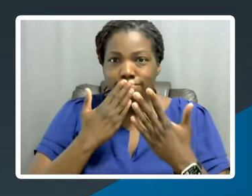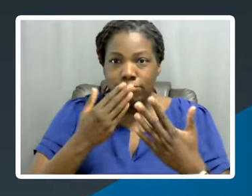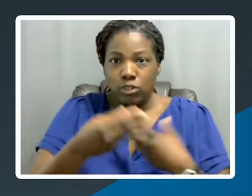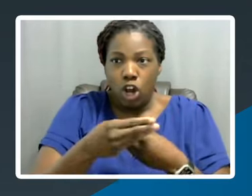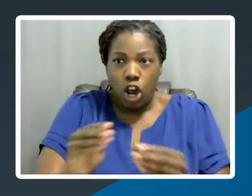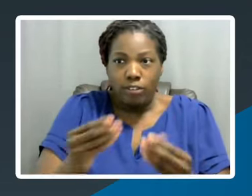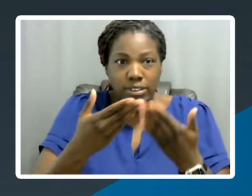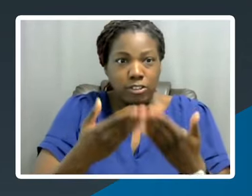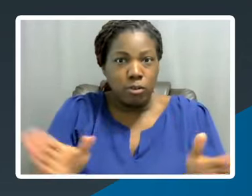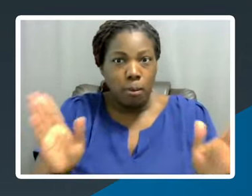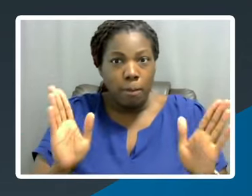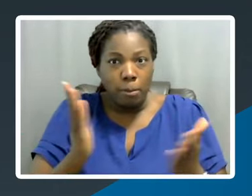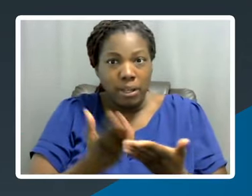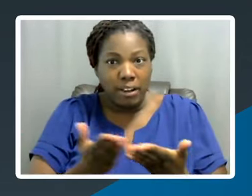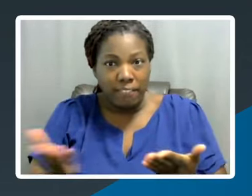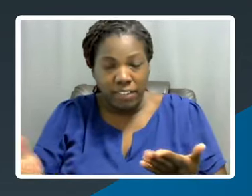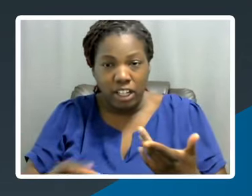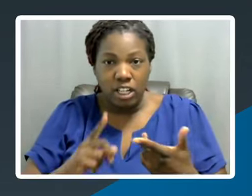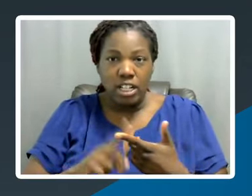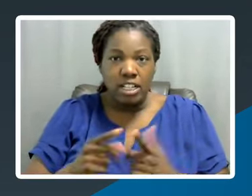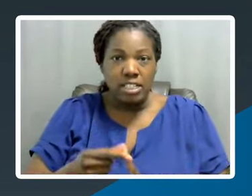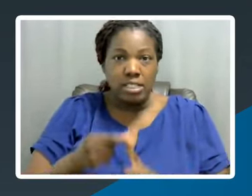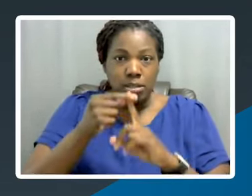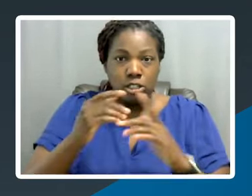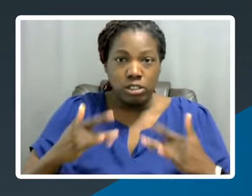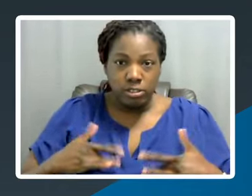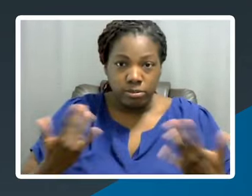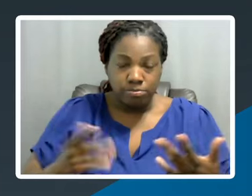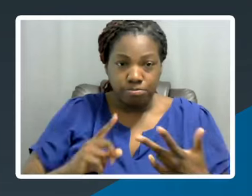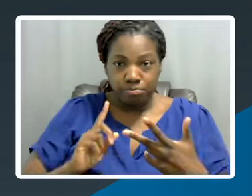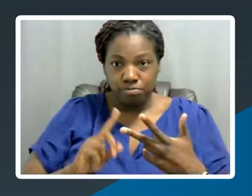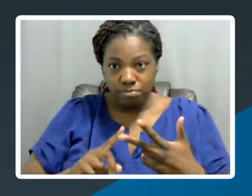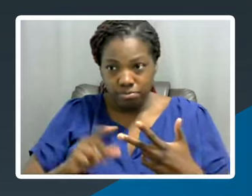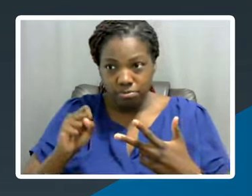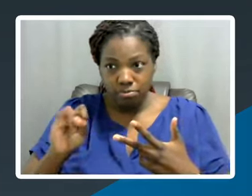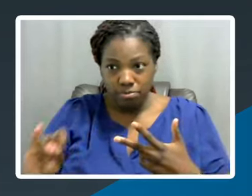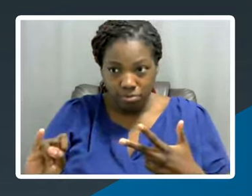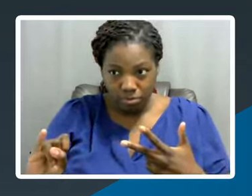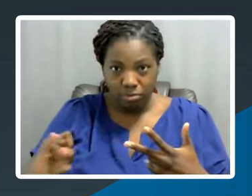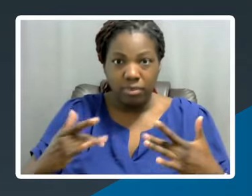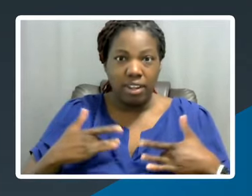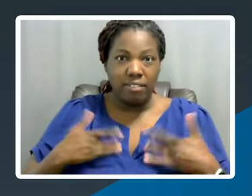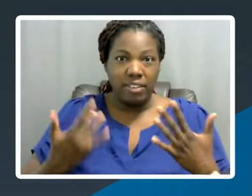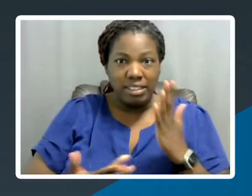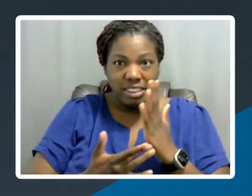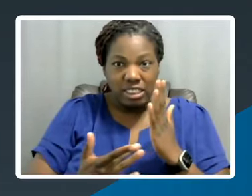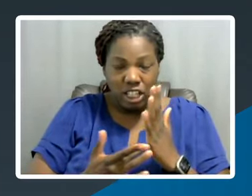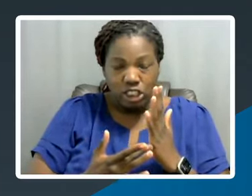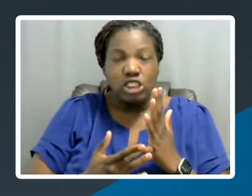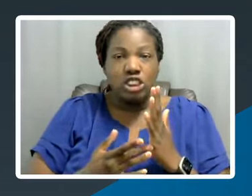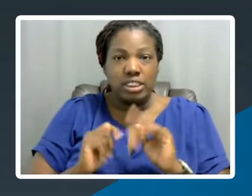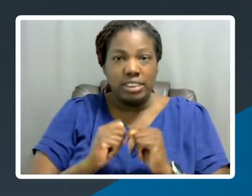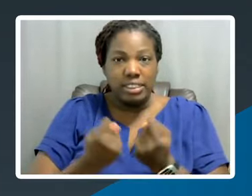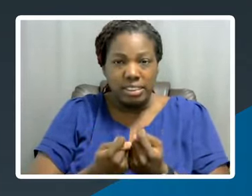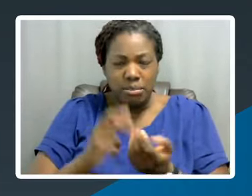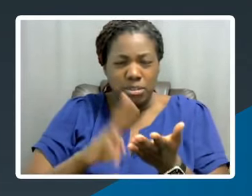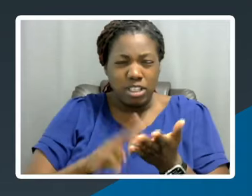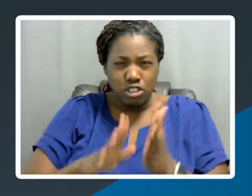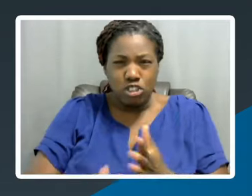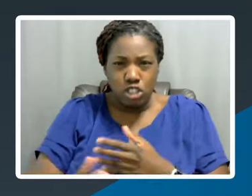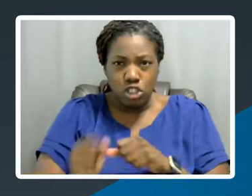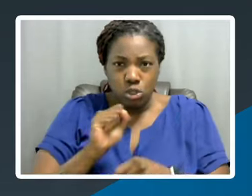Affairs, our special events team, and also the Smithsonian Event Technology team. Our contractors that are working with us have really